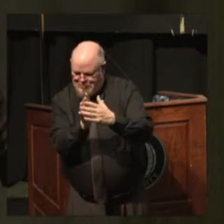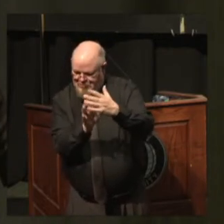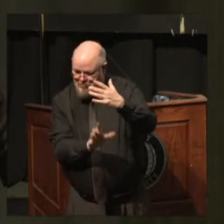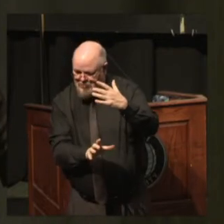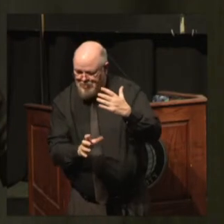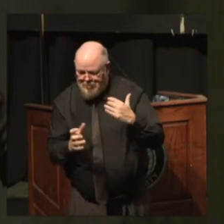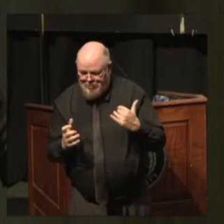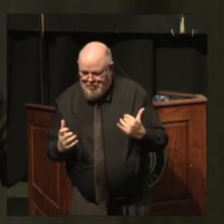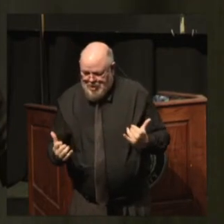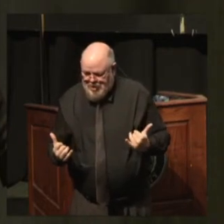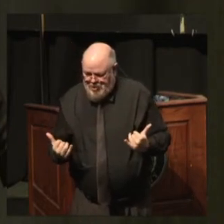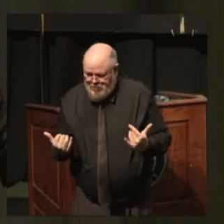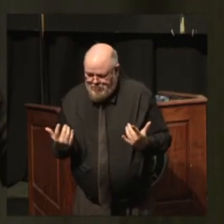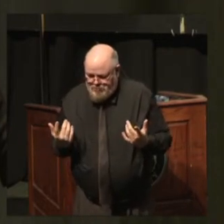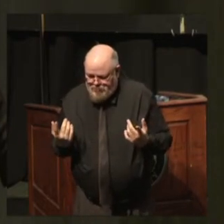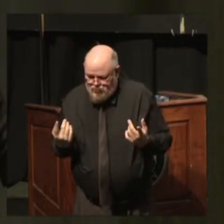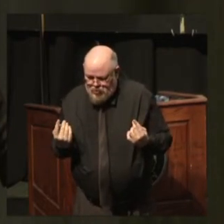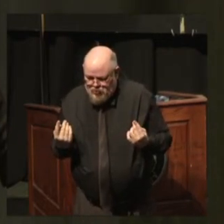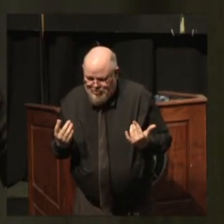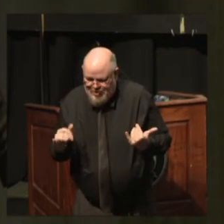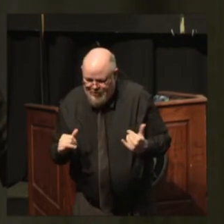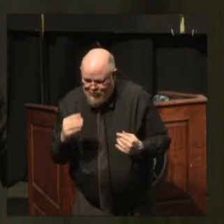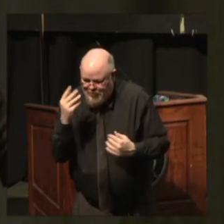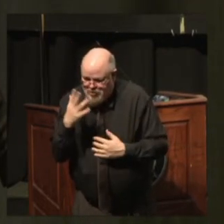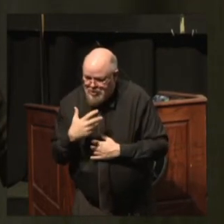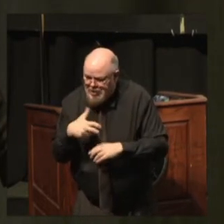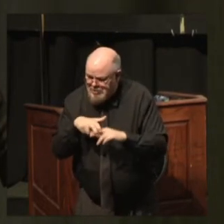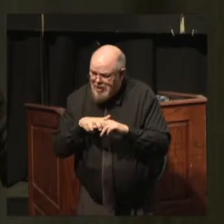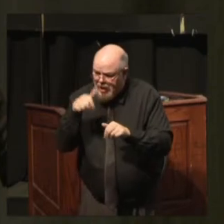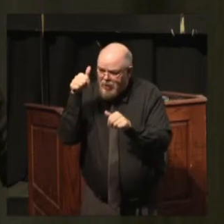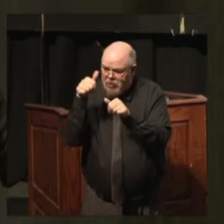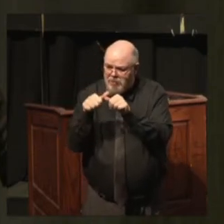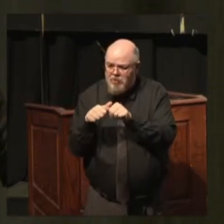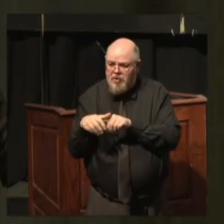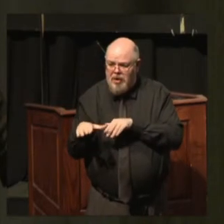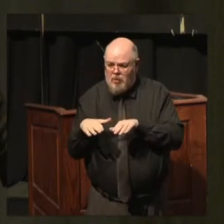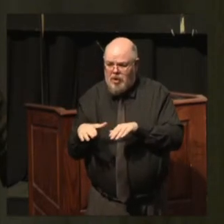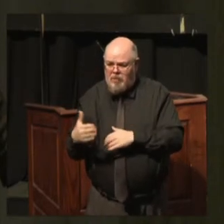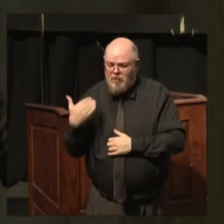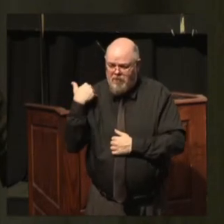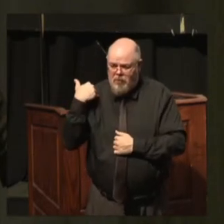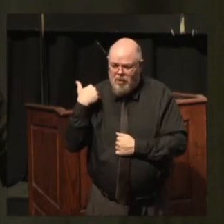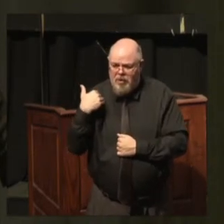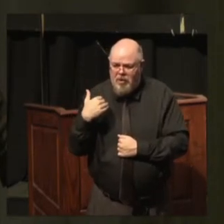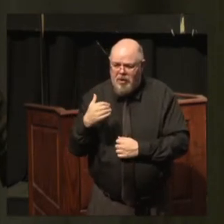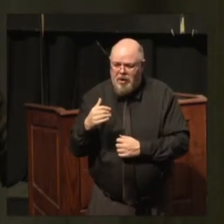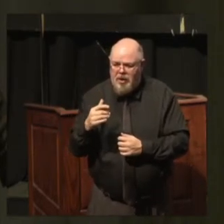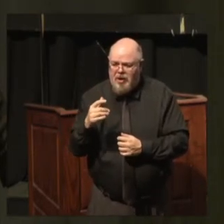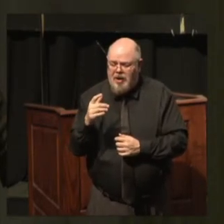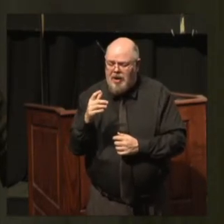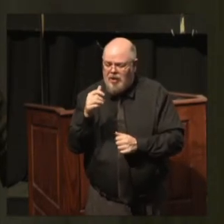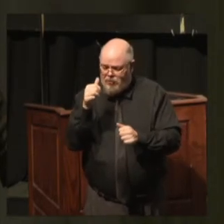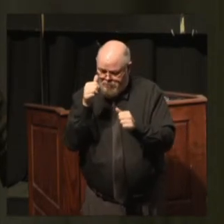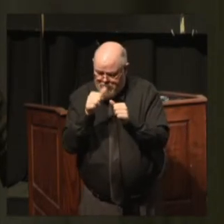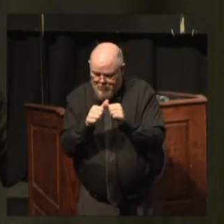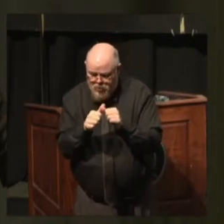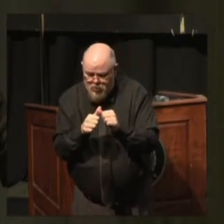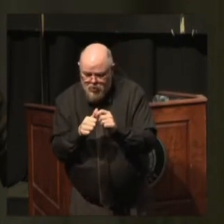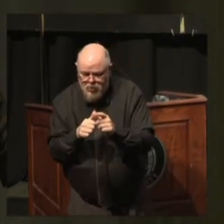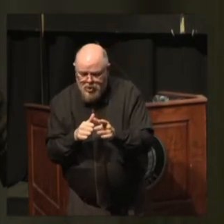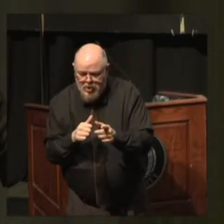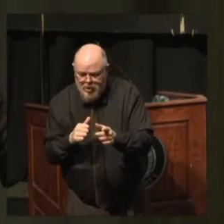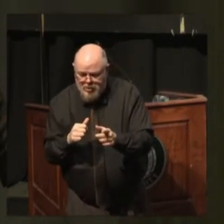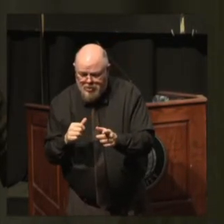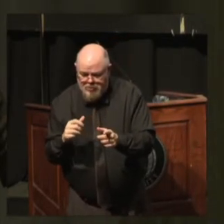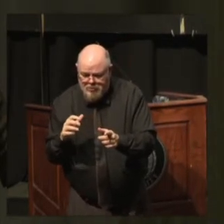that? You sit down, and I remember that walk. I got to the hospital, went in. Less than 6.5 hours later, I was